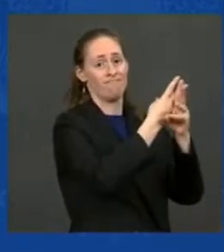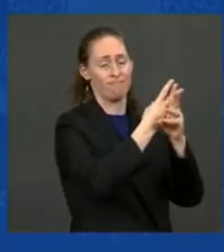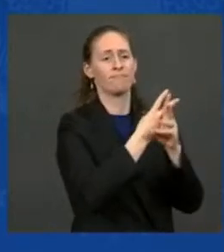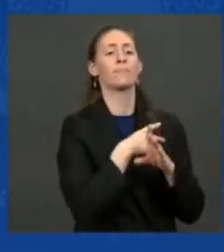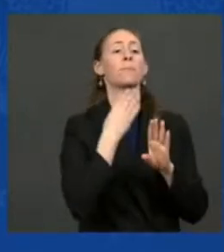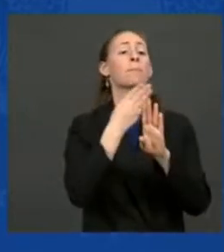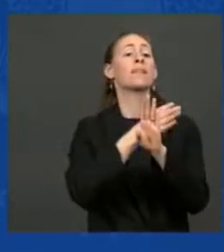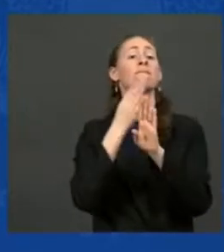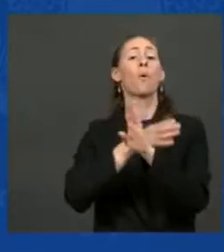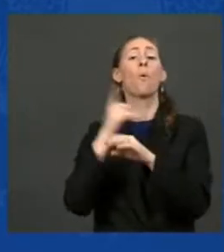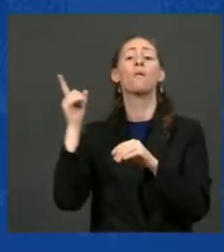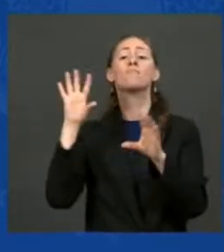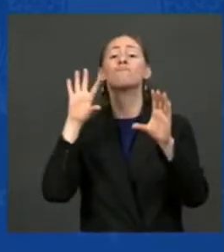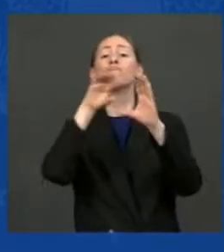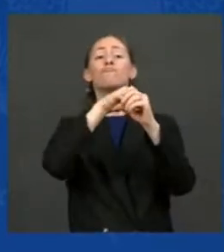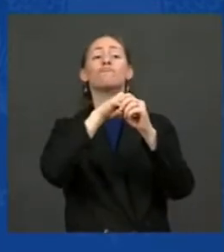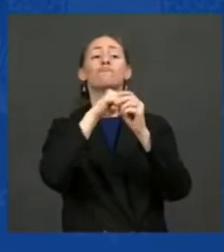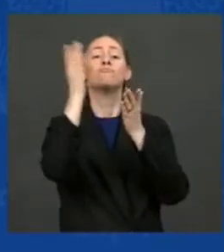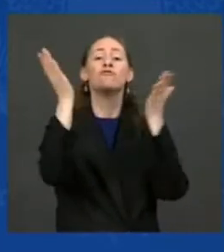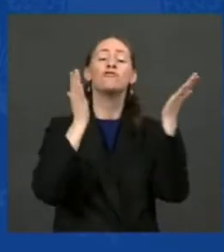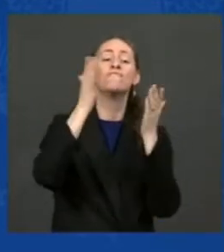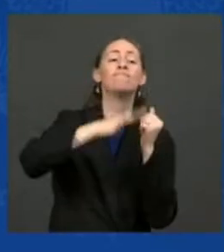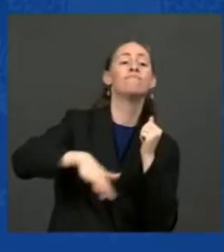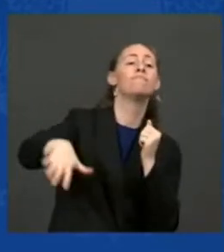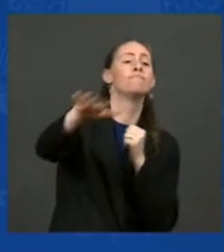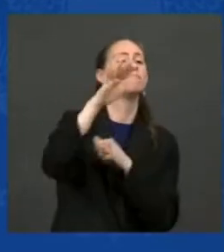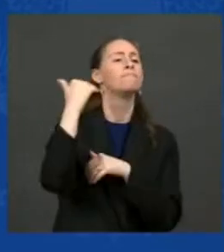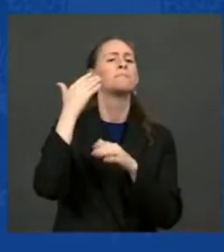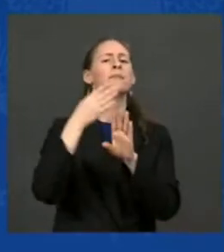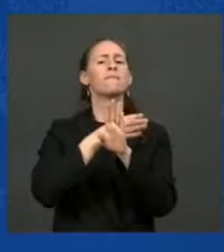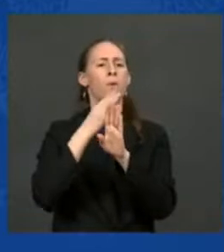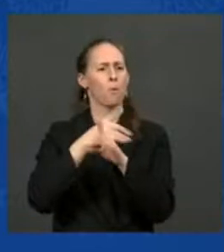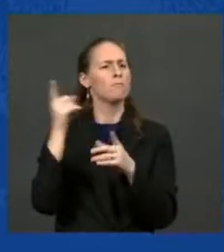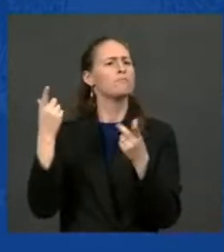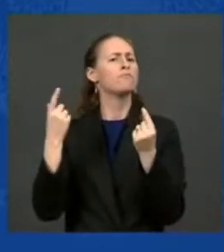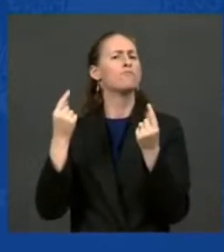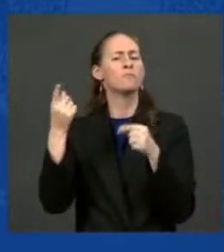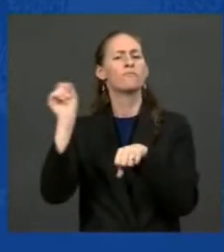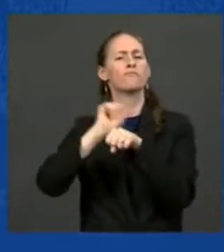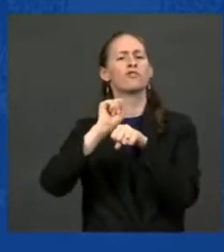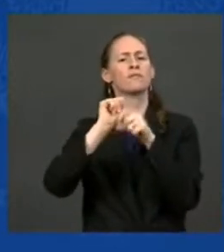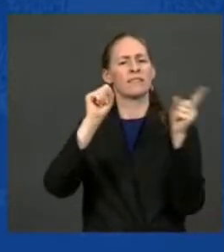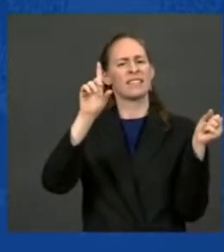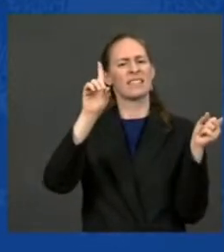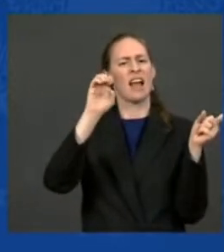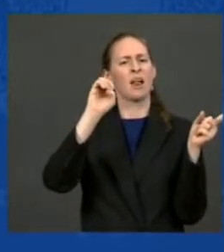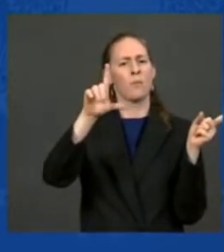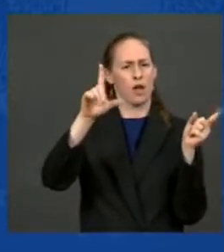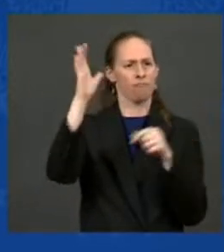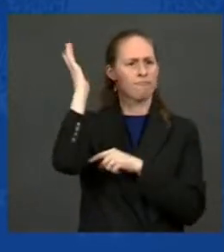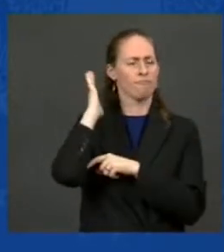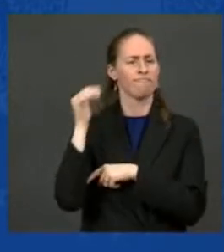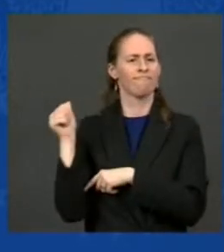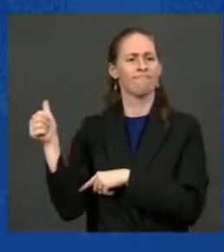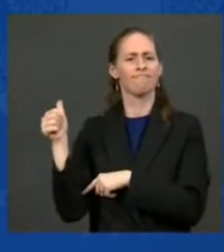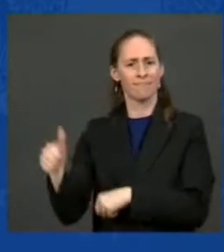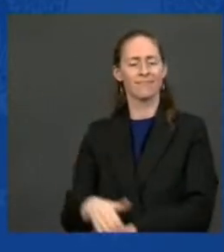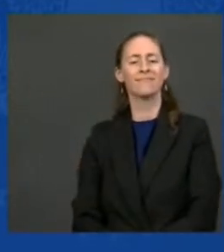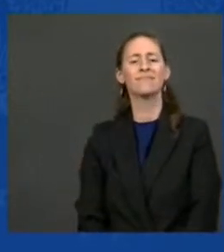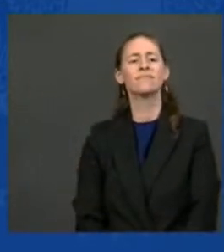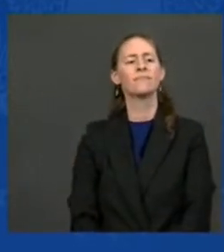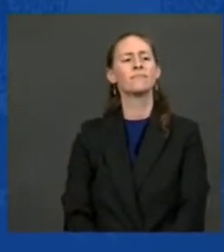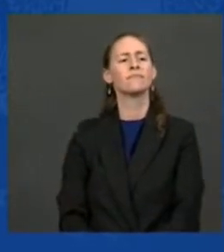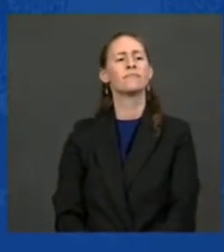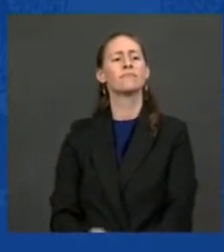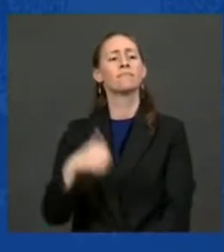personally engaged with the Civil Rights Movement in Wilmington, Delaware. He authored the Violence Against Women Act, and he